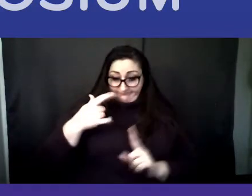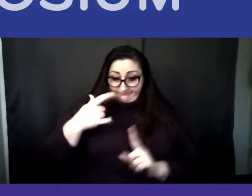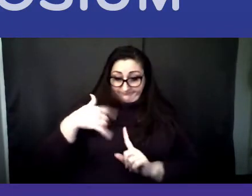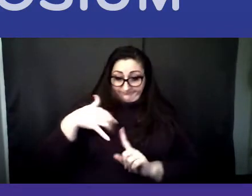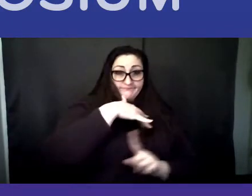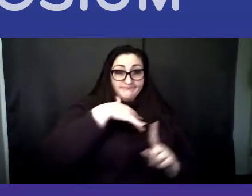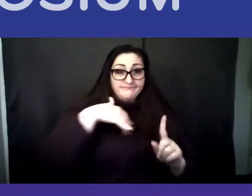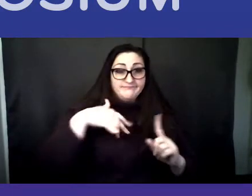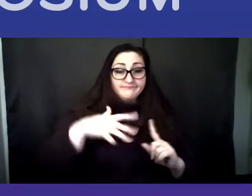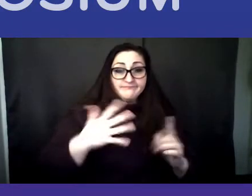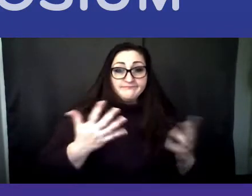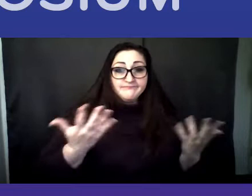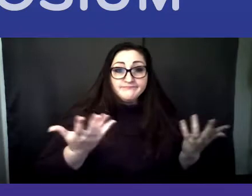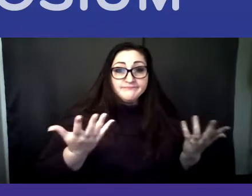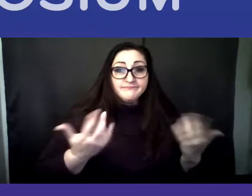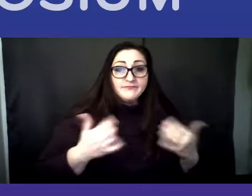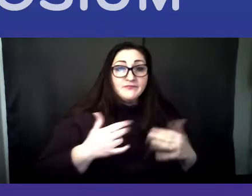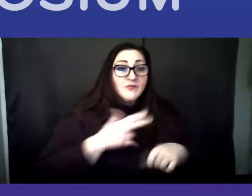the nature.